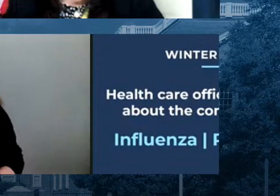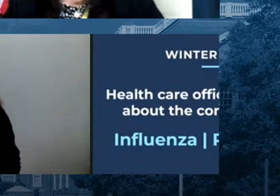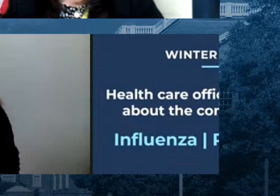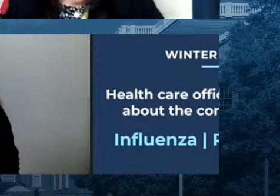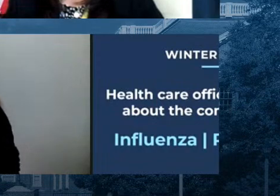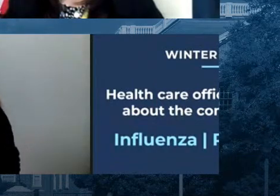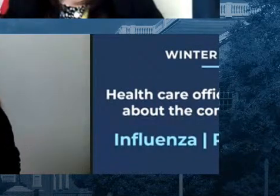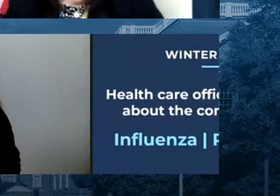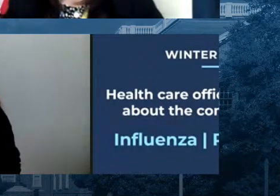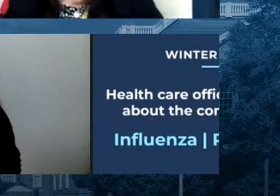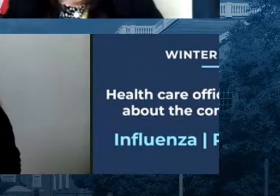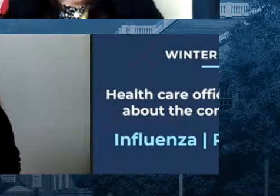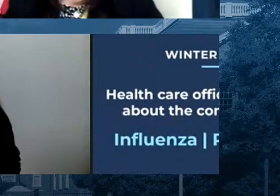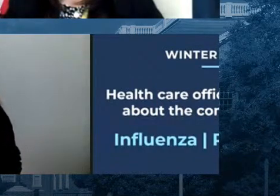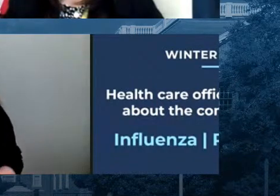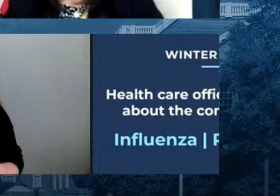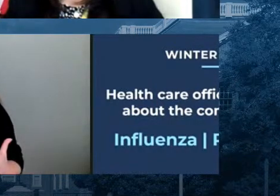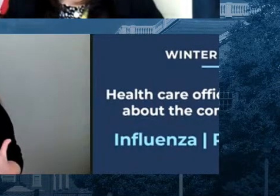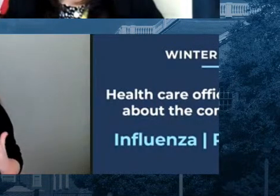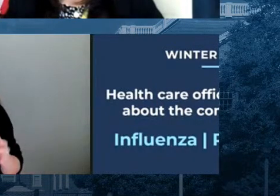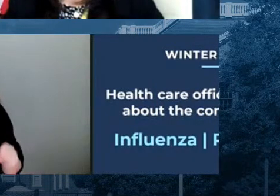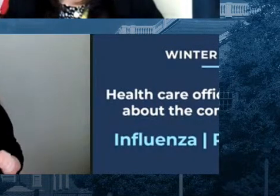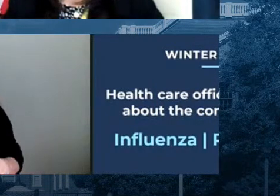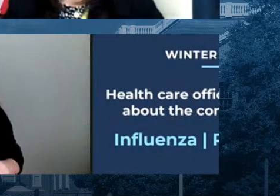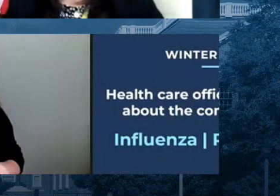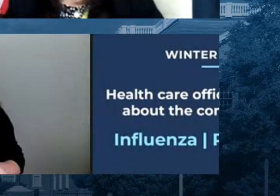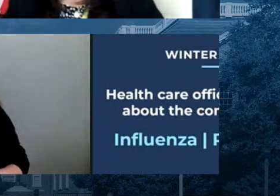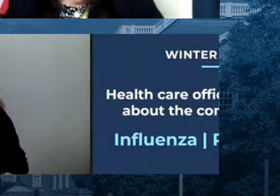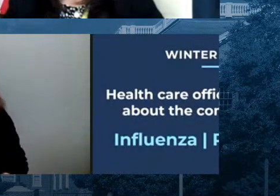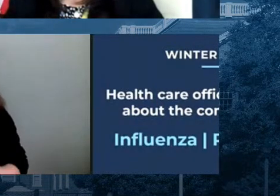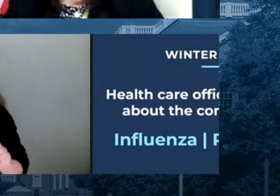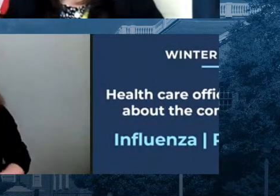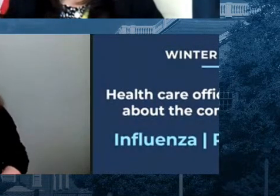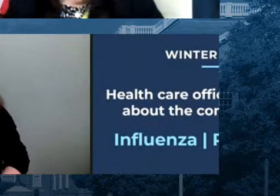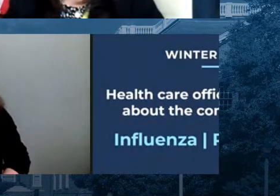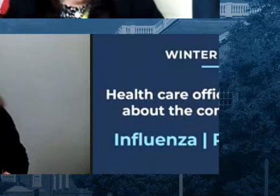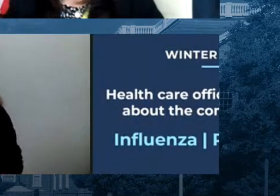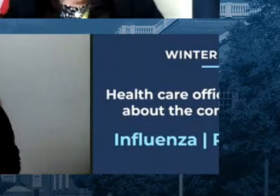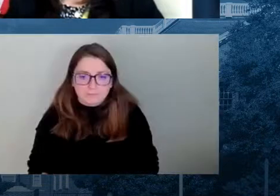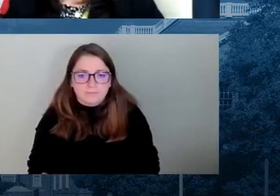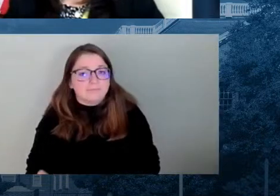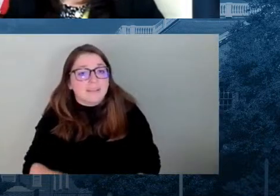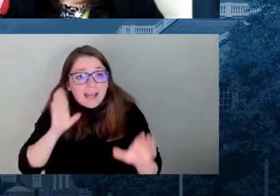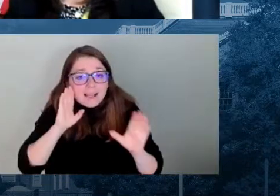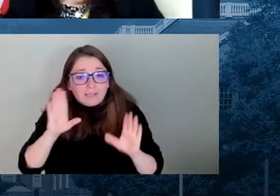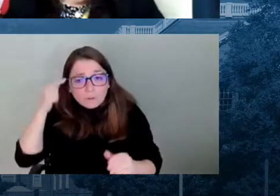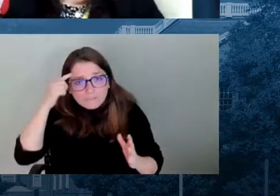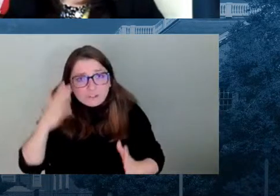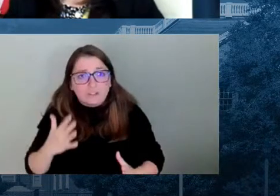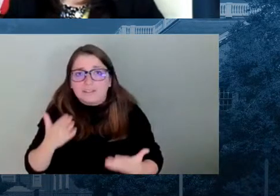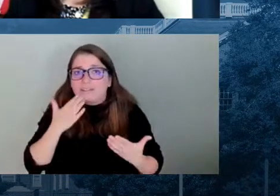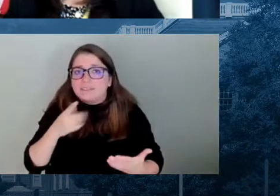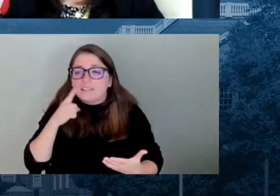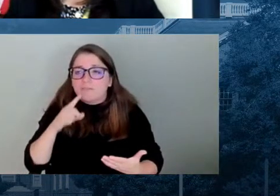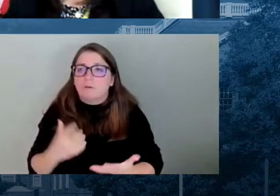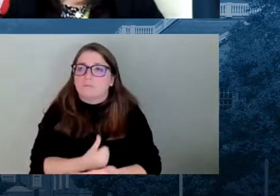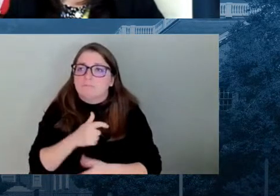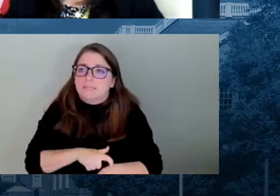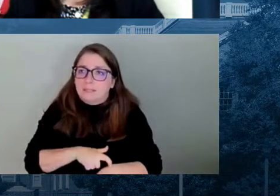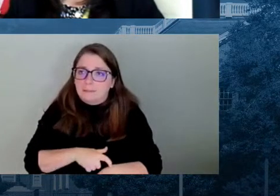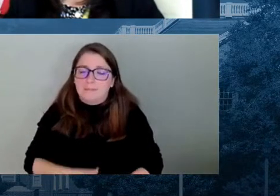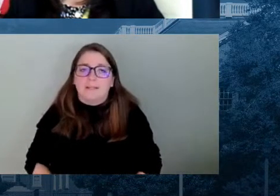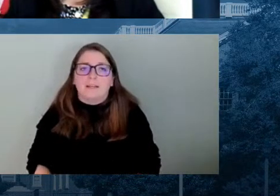How about now? Can you guys hear me okay? I can hear you fine, yep. Hello, Governor. Thanks for taking the time. I